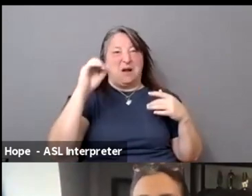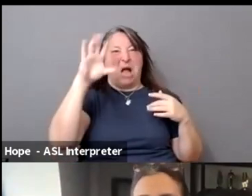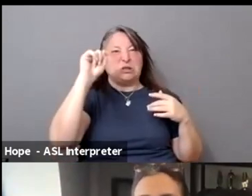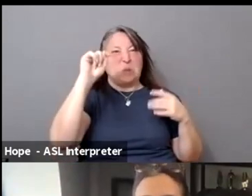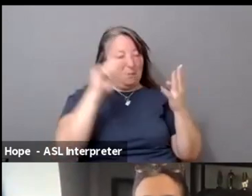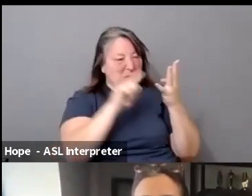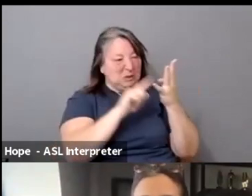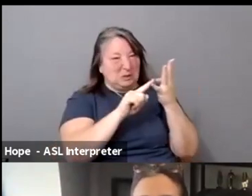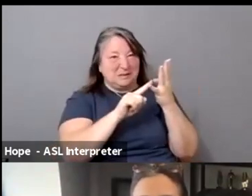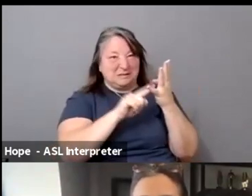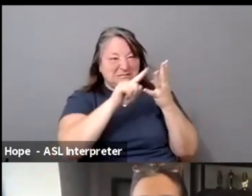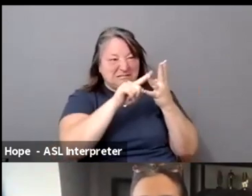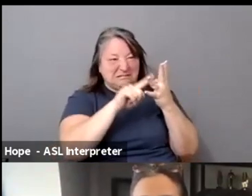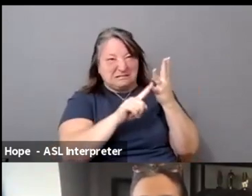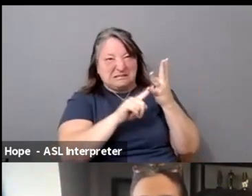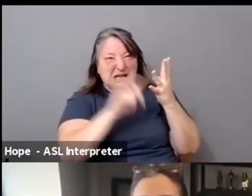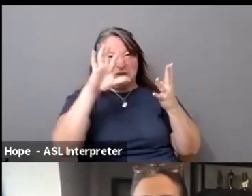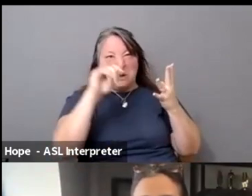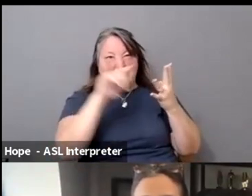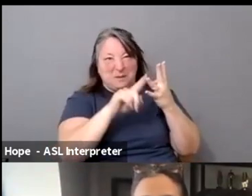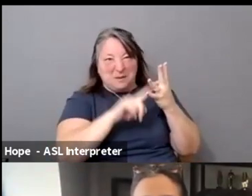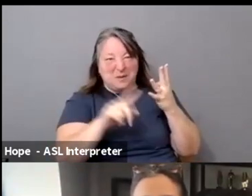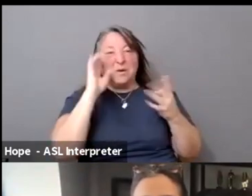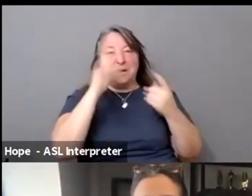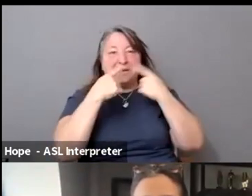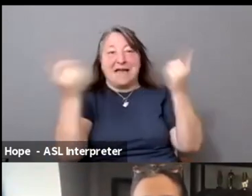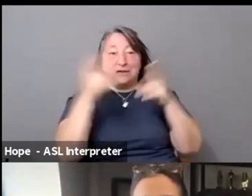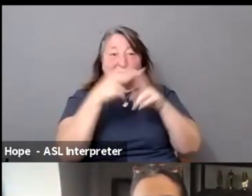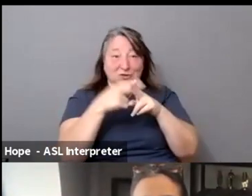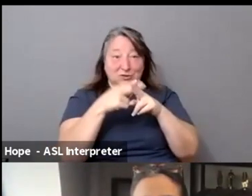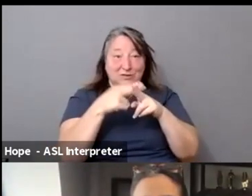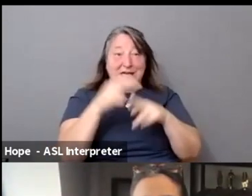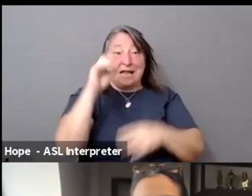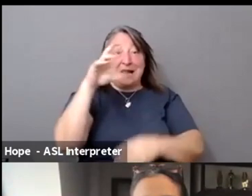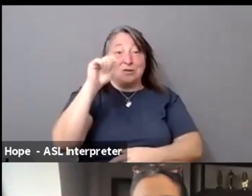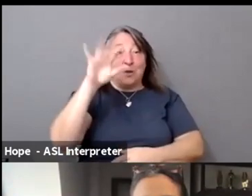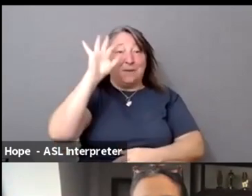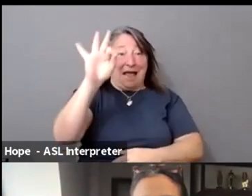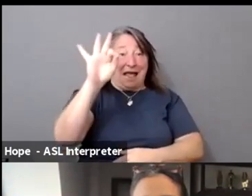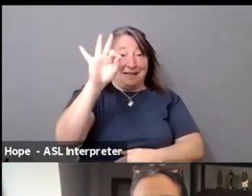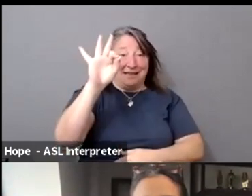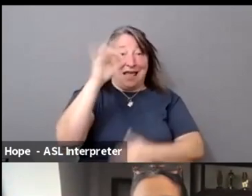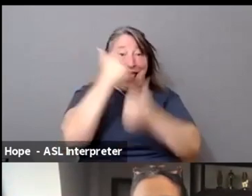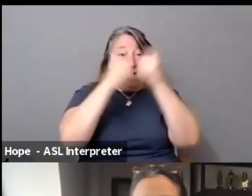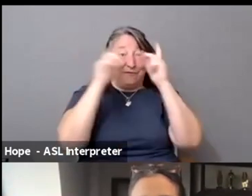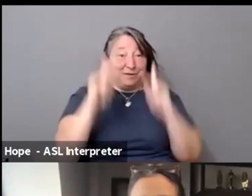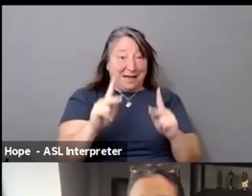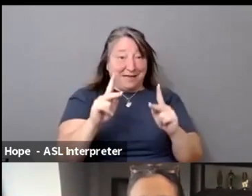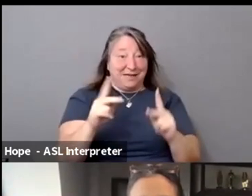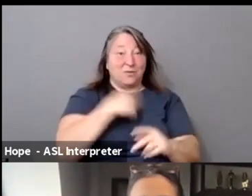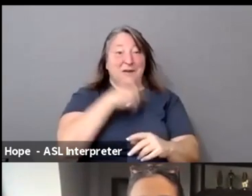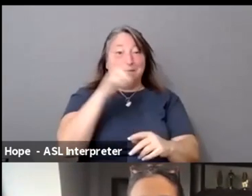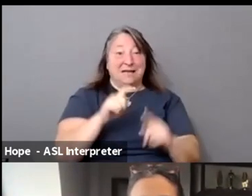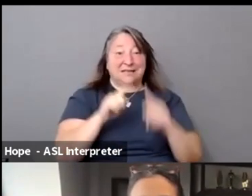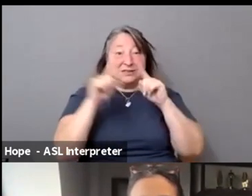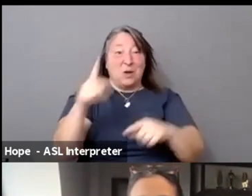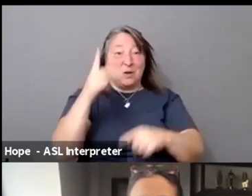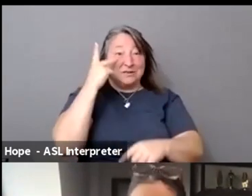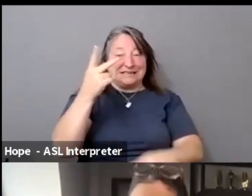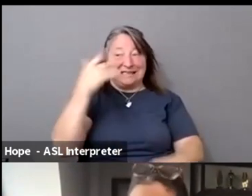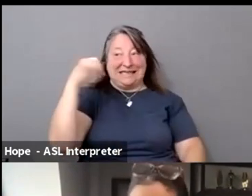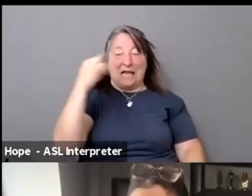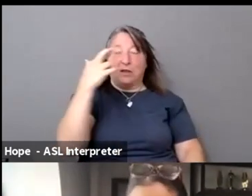will be announced, you know, shortly. And October 9th, everybody, we have to go see, you know, Yellow